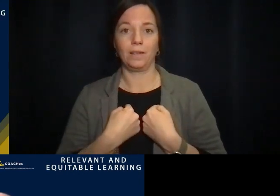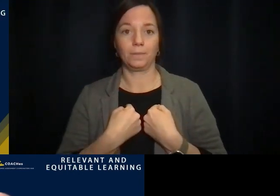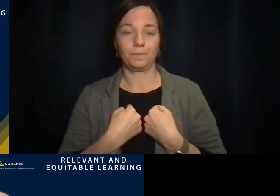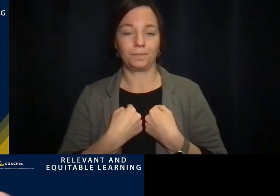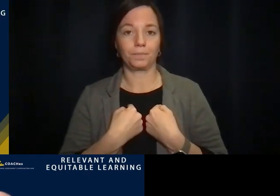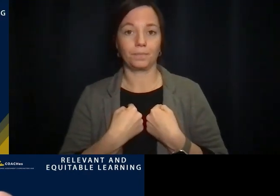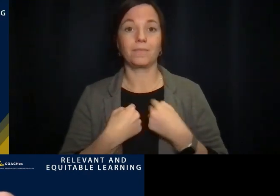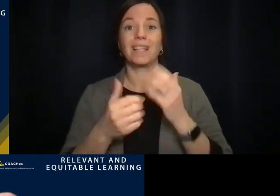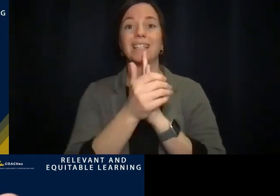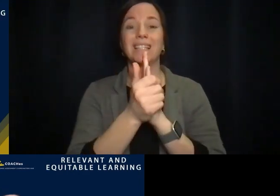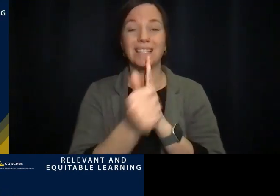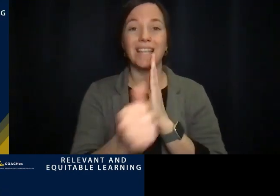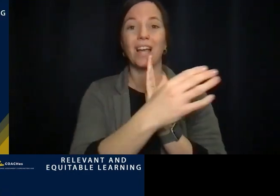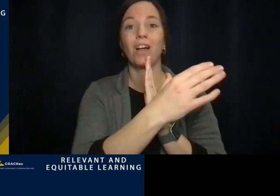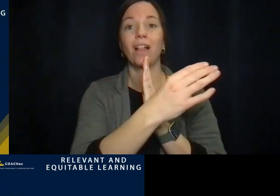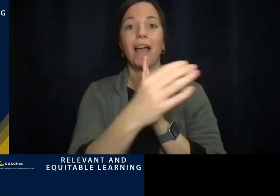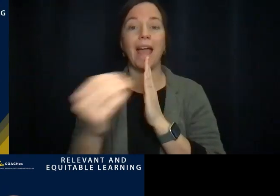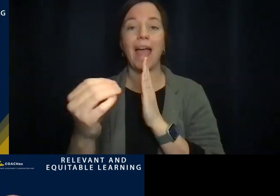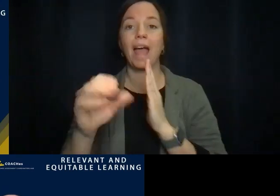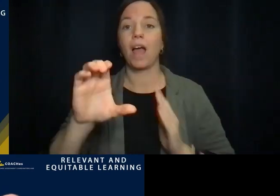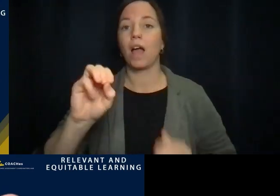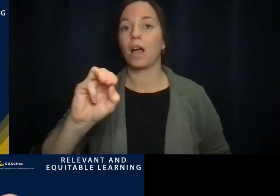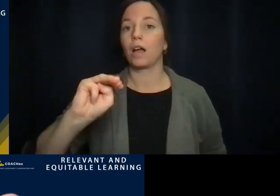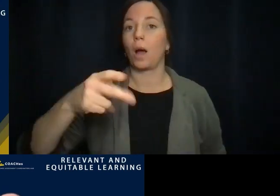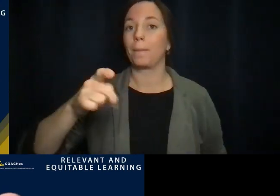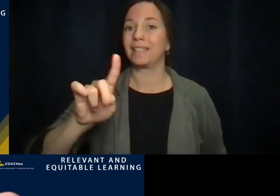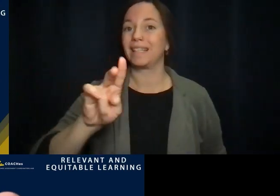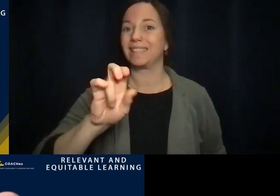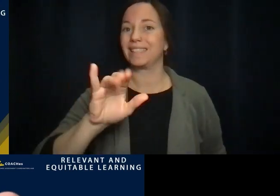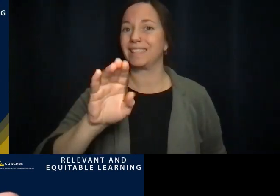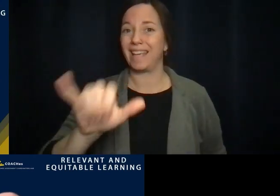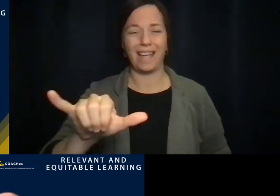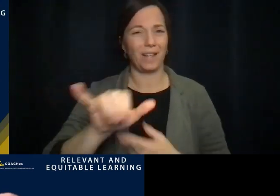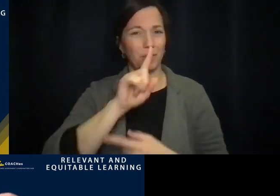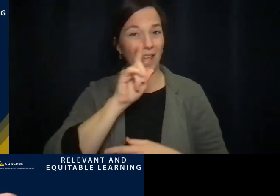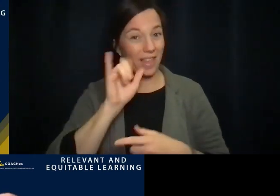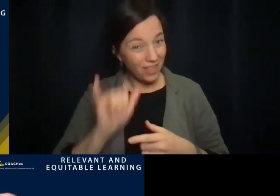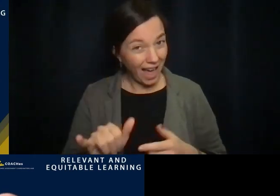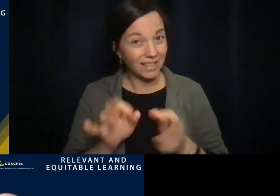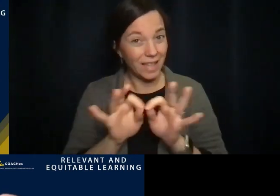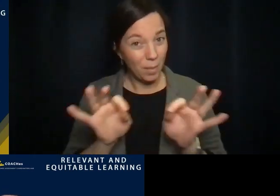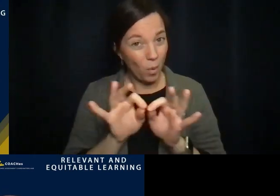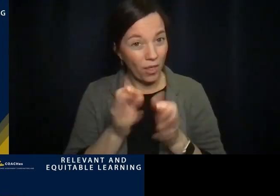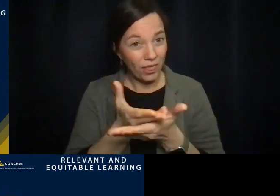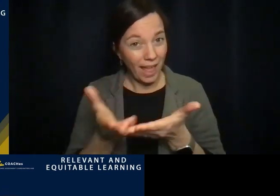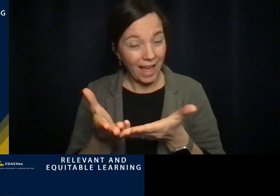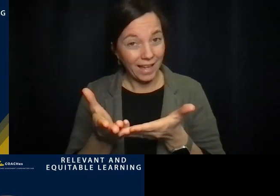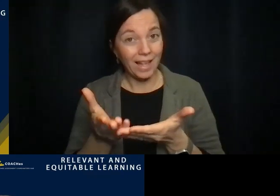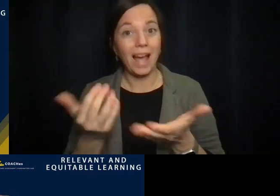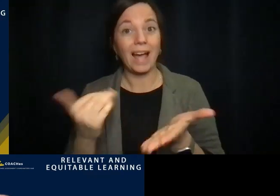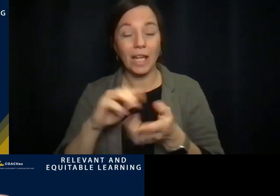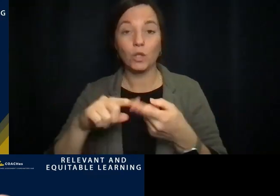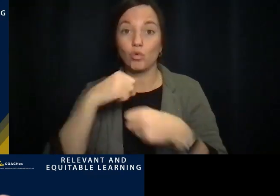and competency really is what matters. In a sense that again, to create